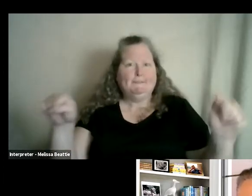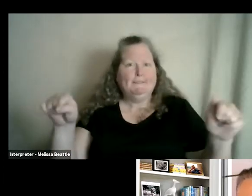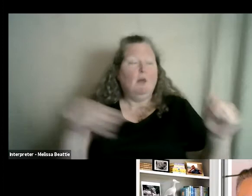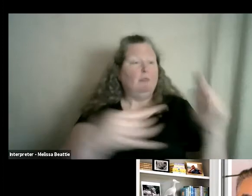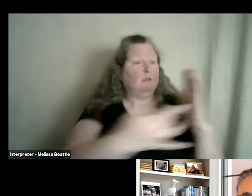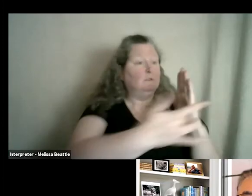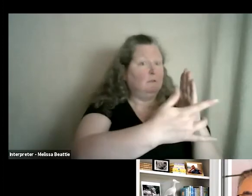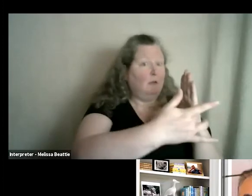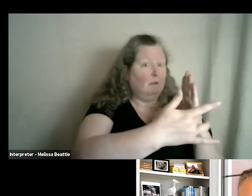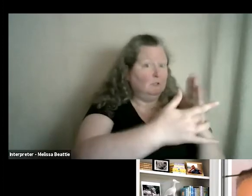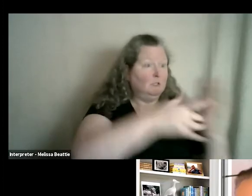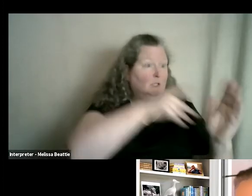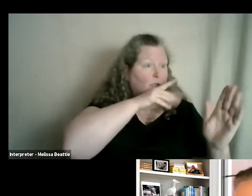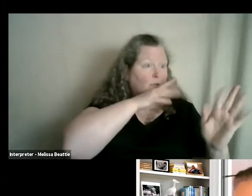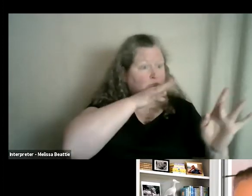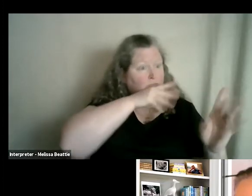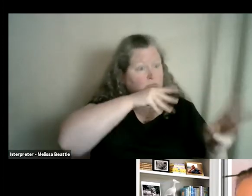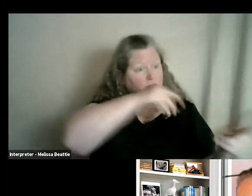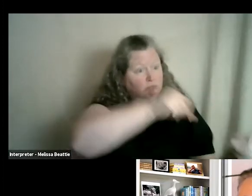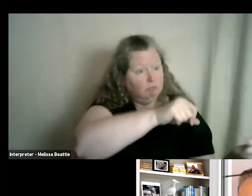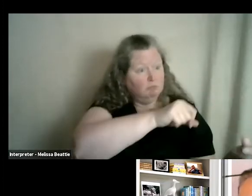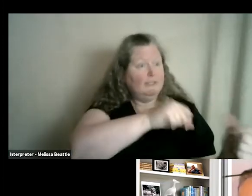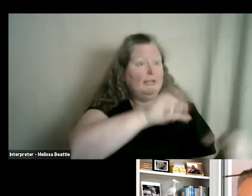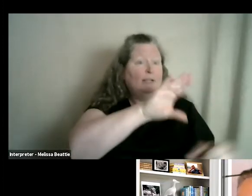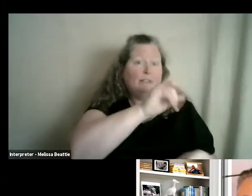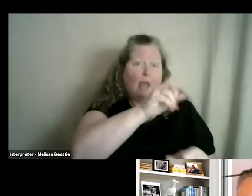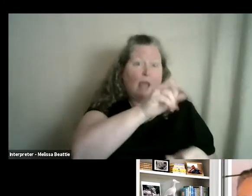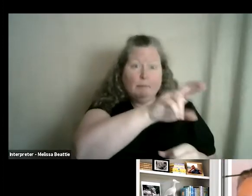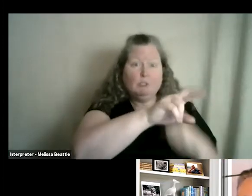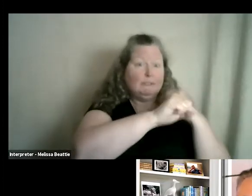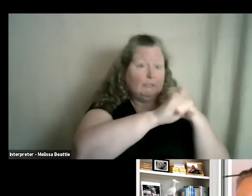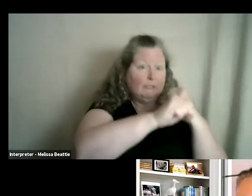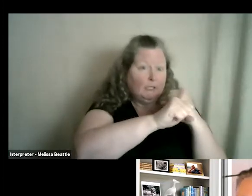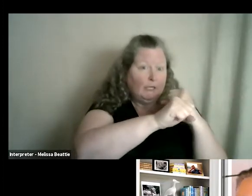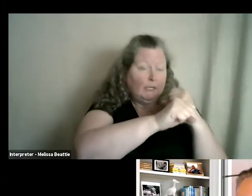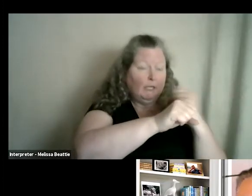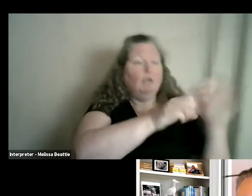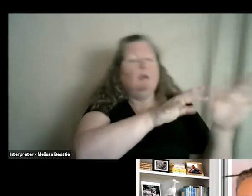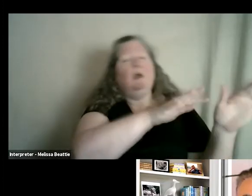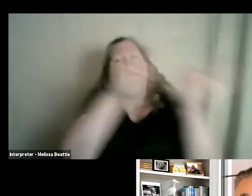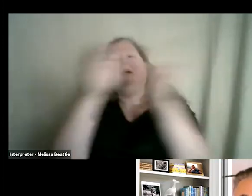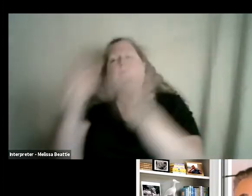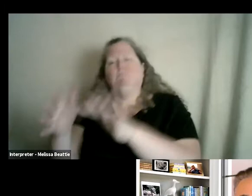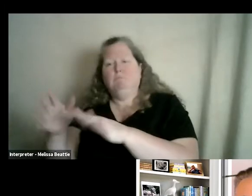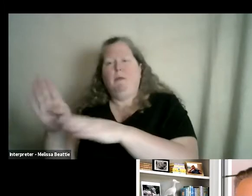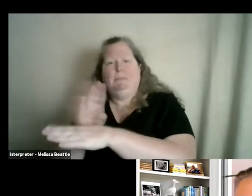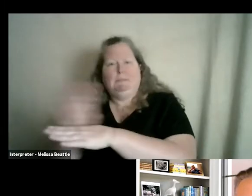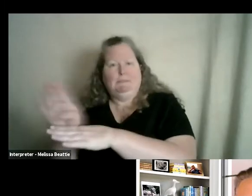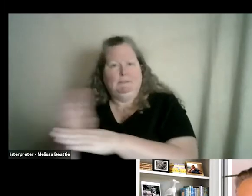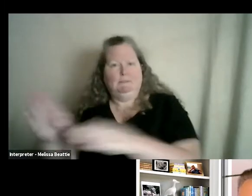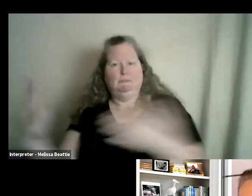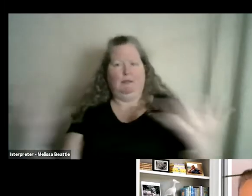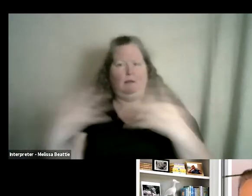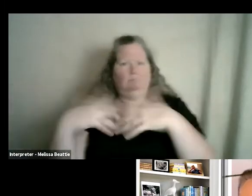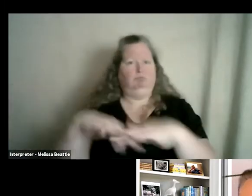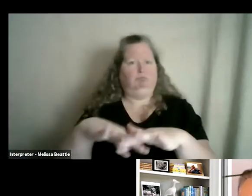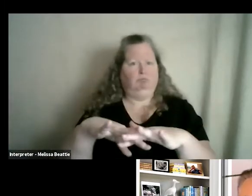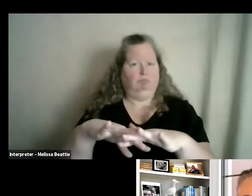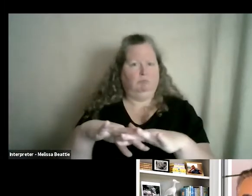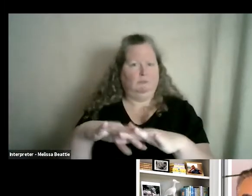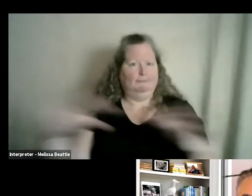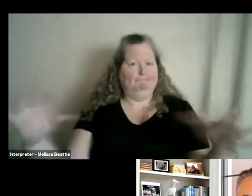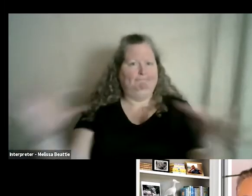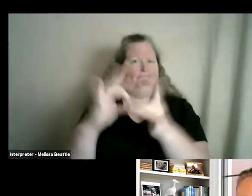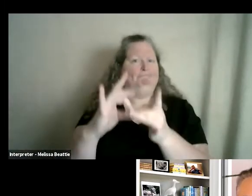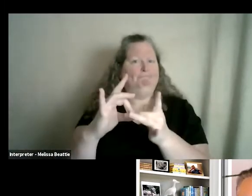technology speak, cybersecurity speak, and business speak. It is, and by the way, I to be clear, I do